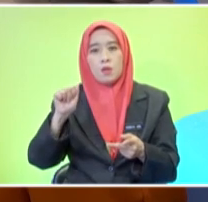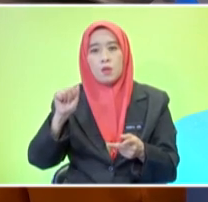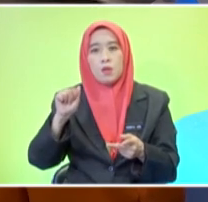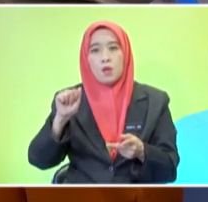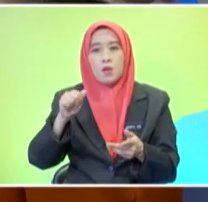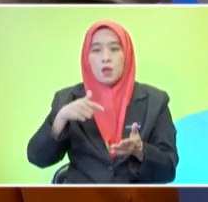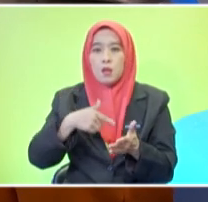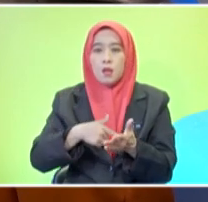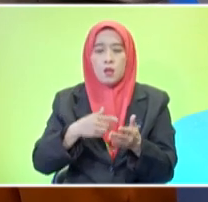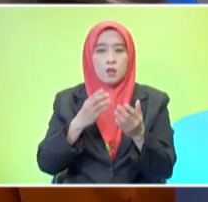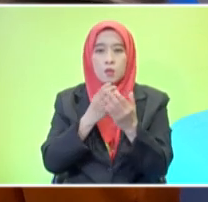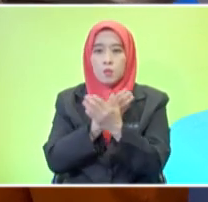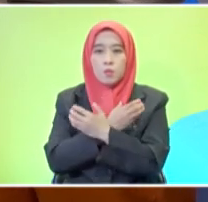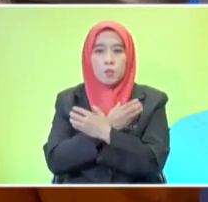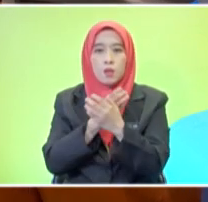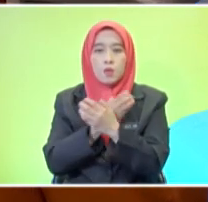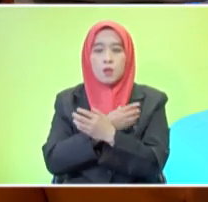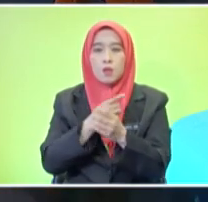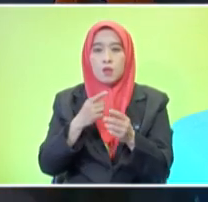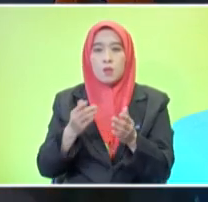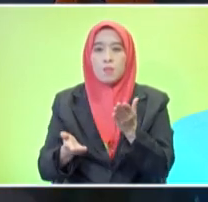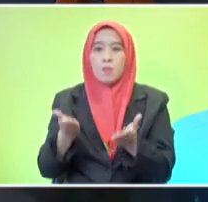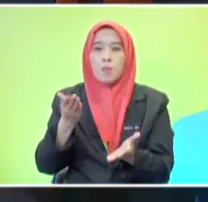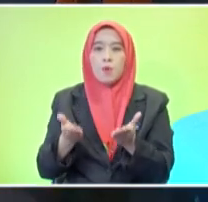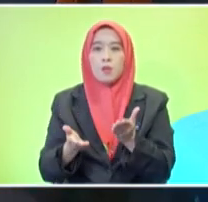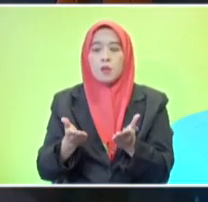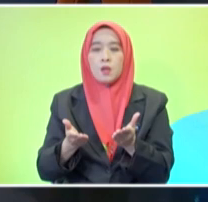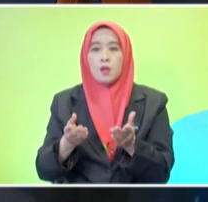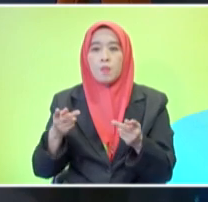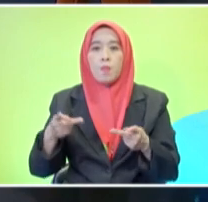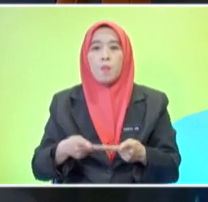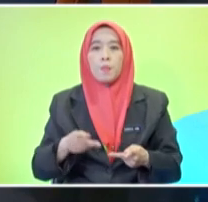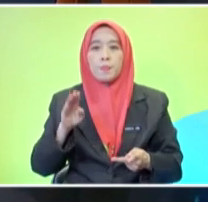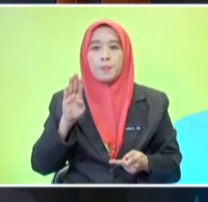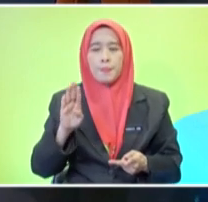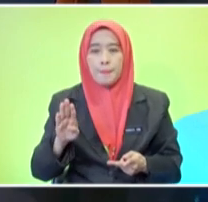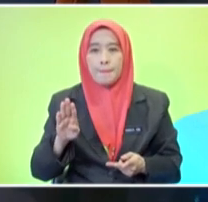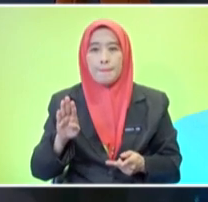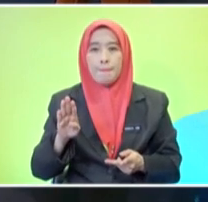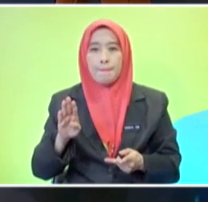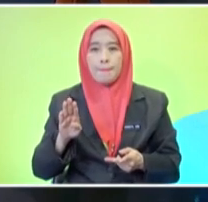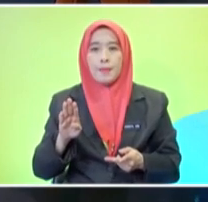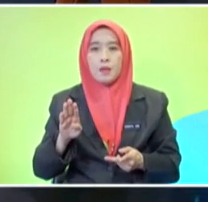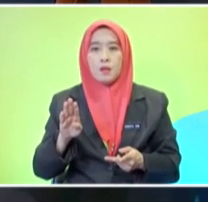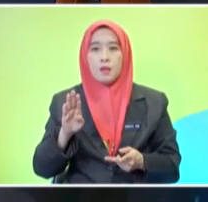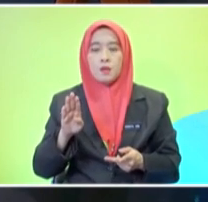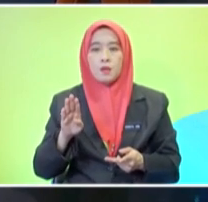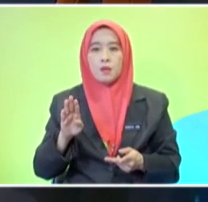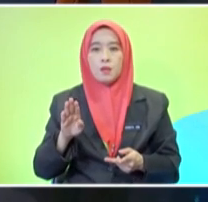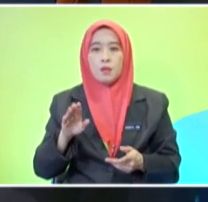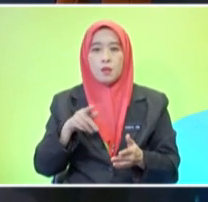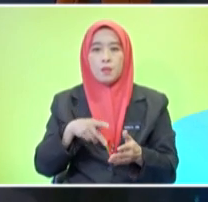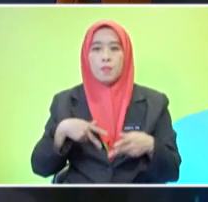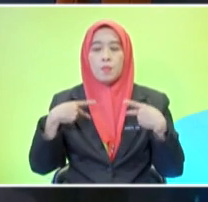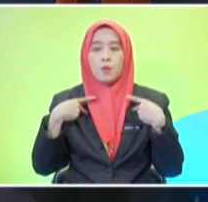more competition compared to pot B. Yes, because it has to compete to find nutrients in the soil. Right.